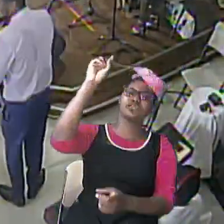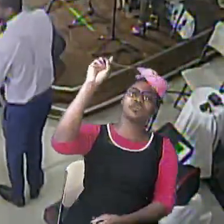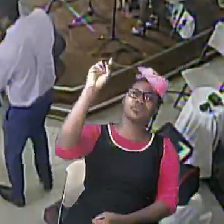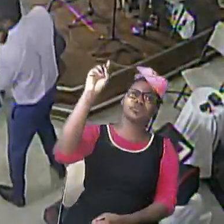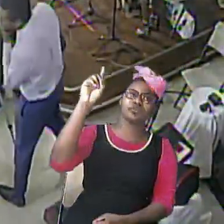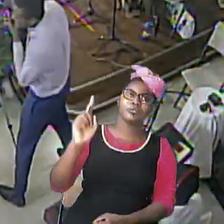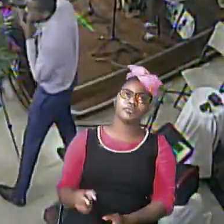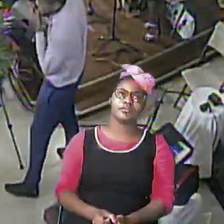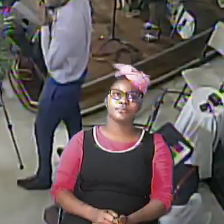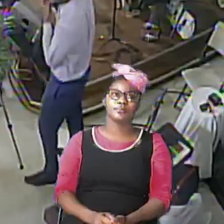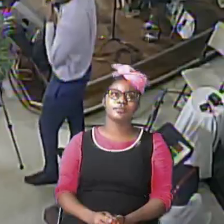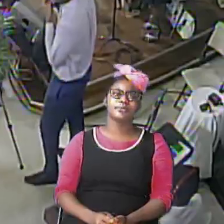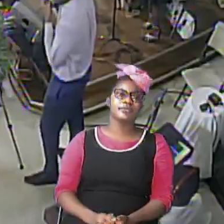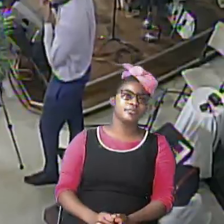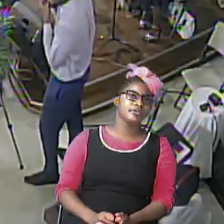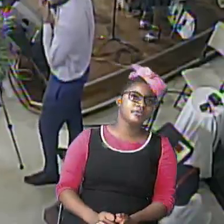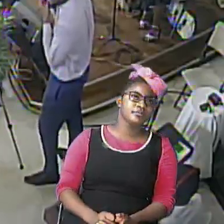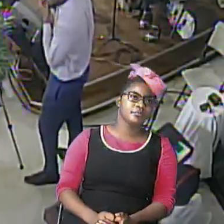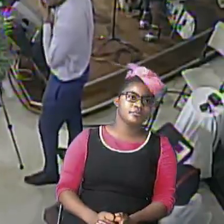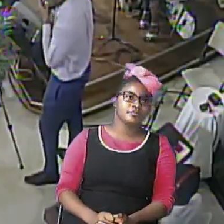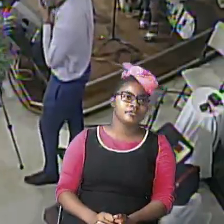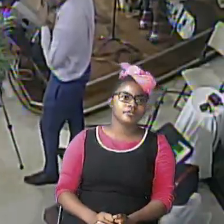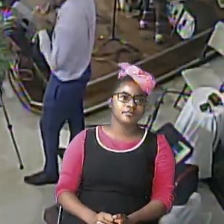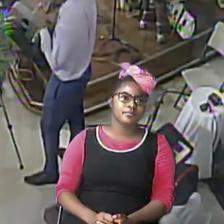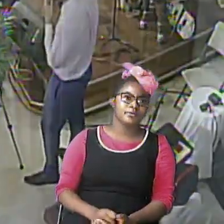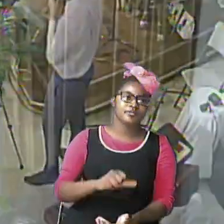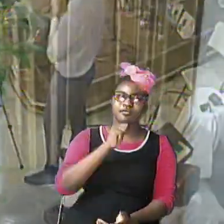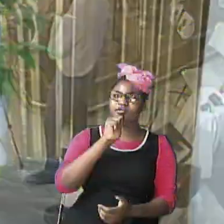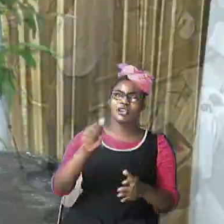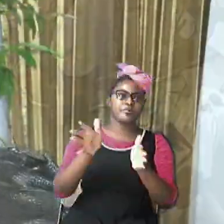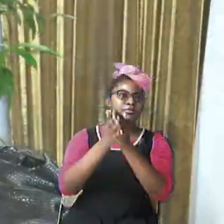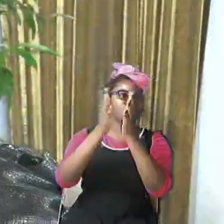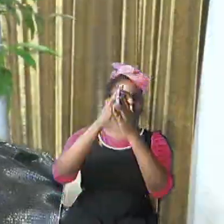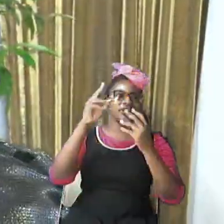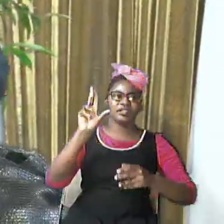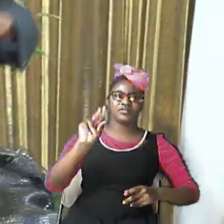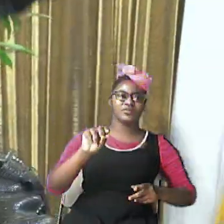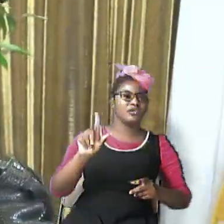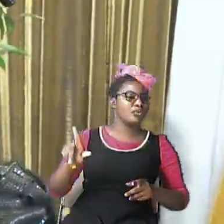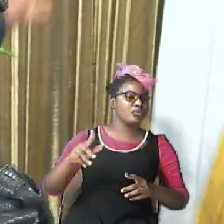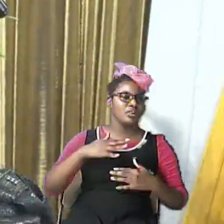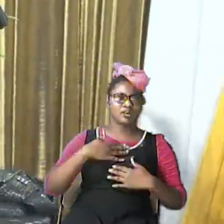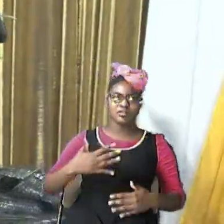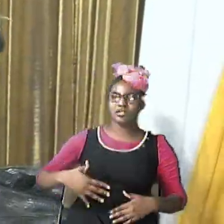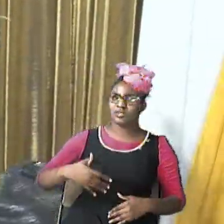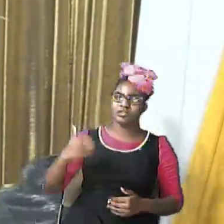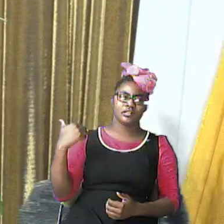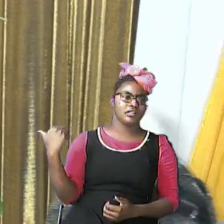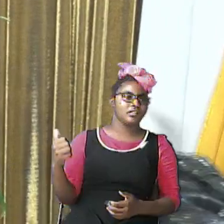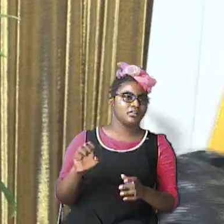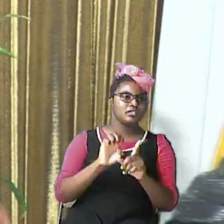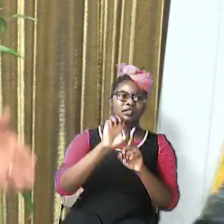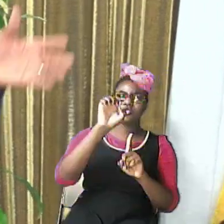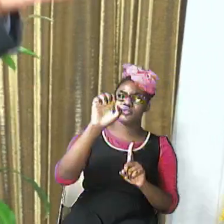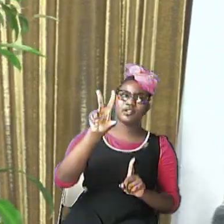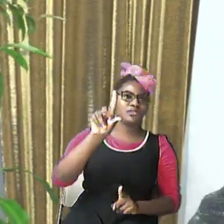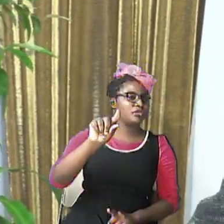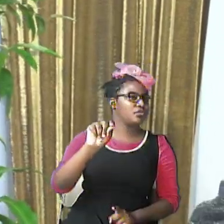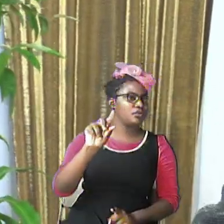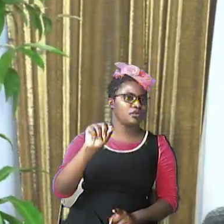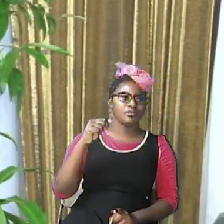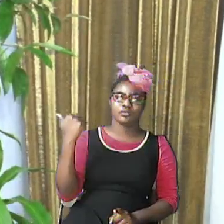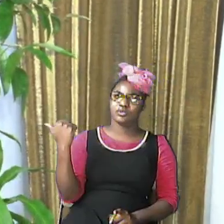Glory to God. I'm not going to praise nobody else. I'm not going to elevate nobody else. I'm not